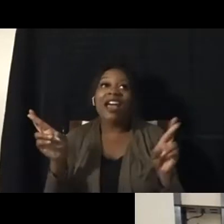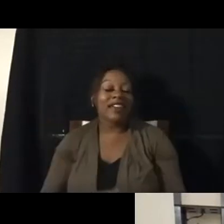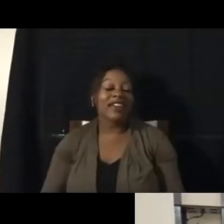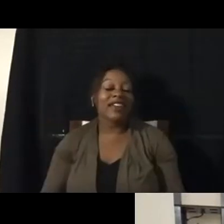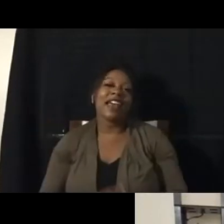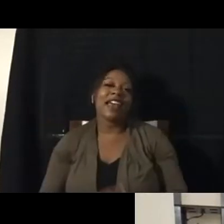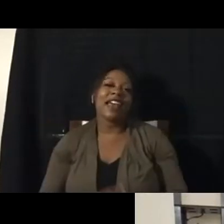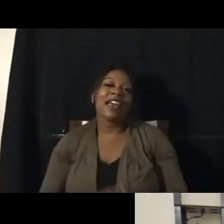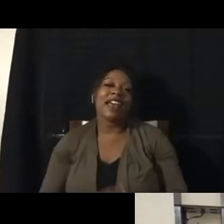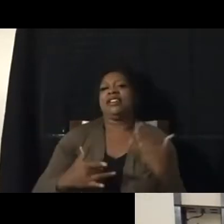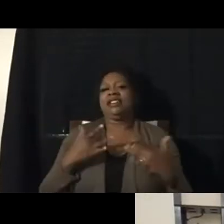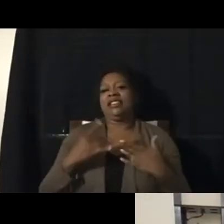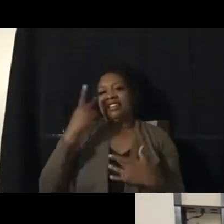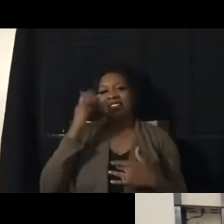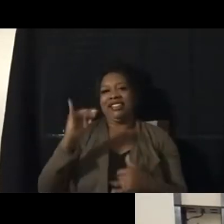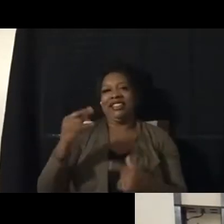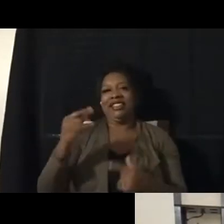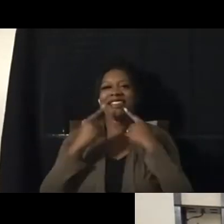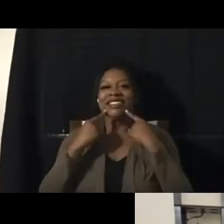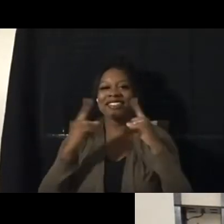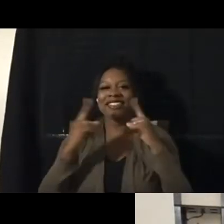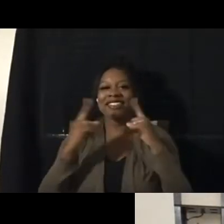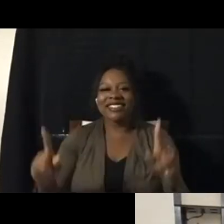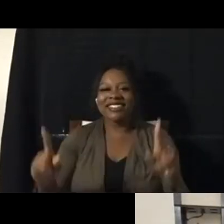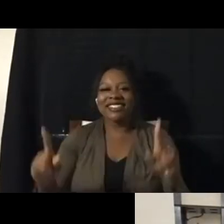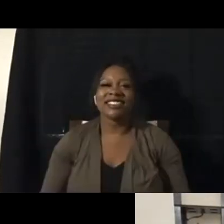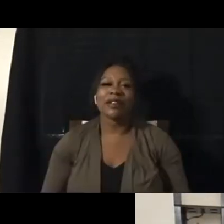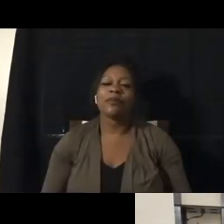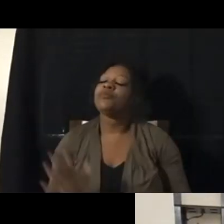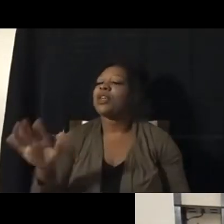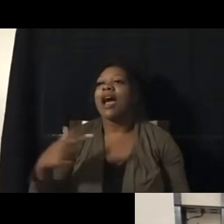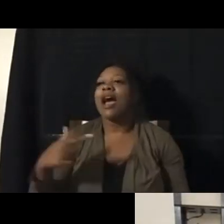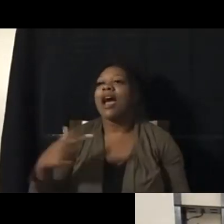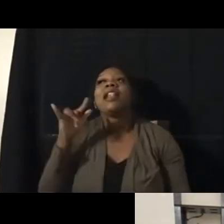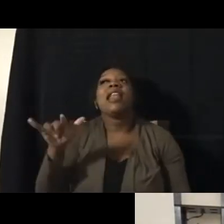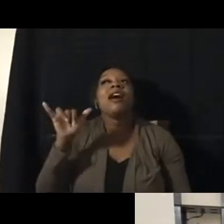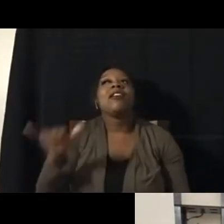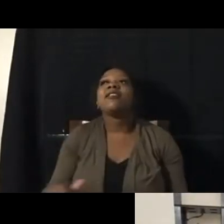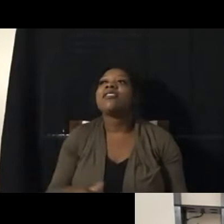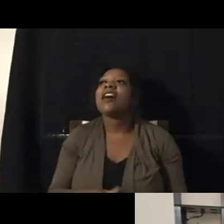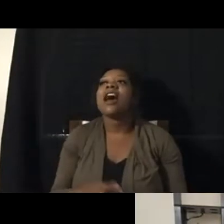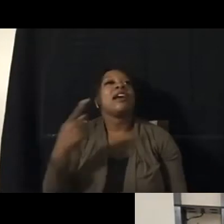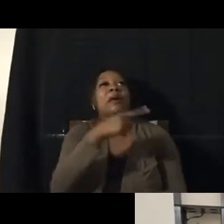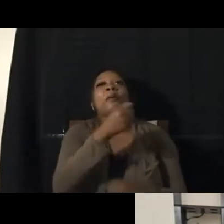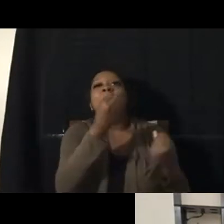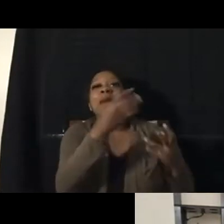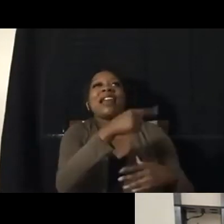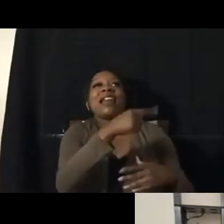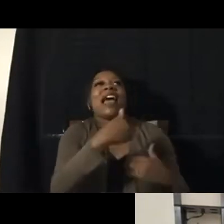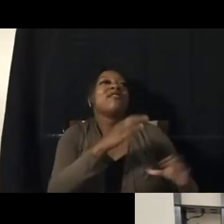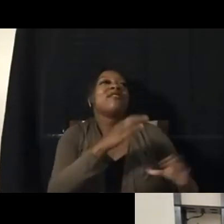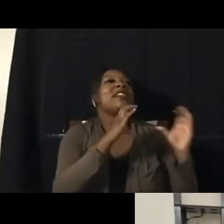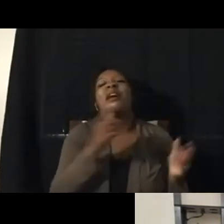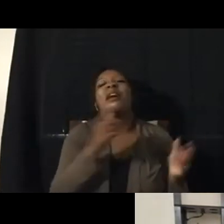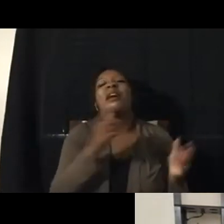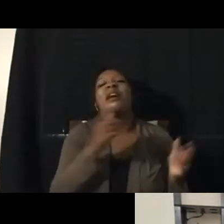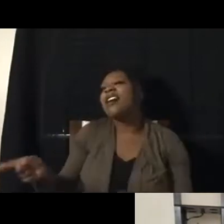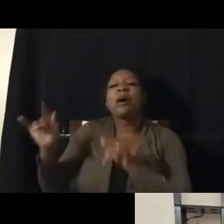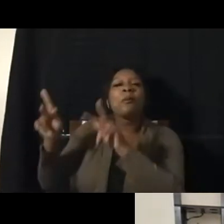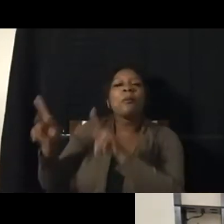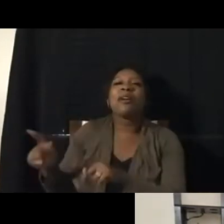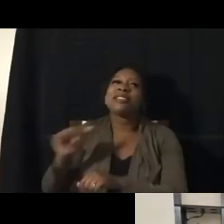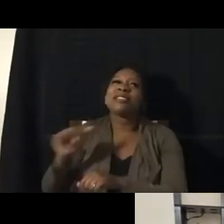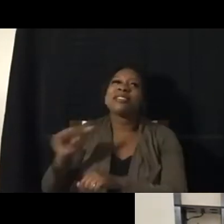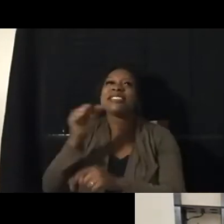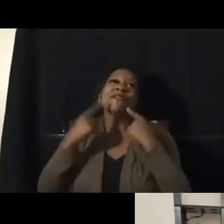that. I love that because yes, that is the conversation that so many people have. They say, well, they're not famous enough, you know, to do X,